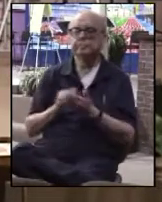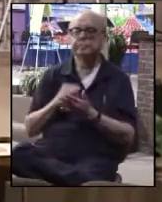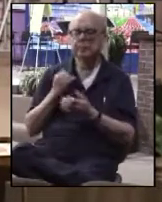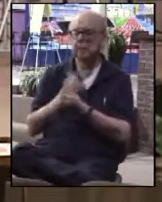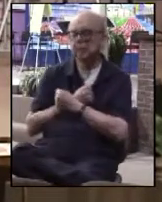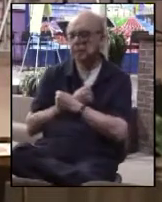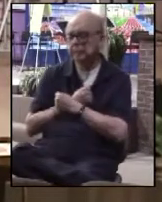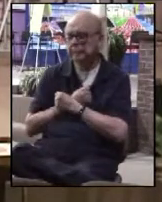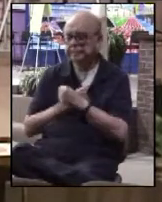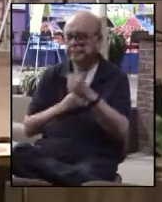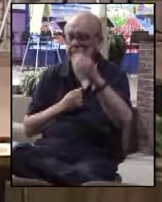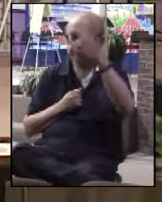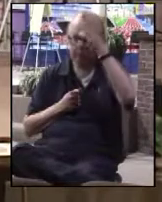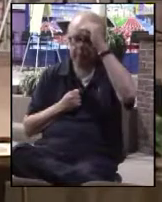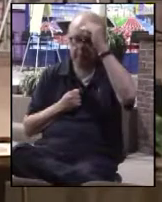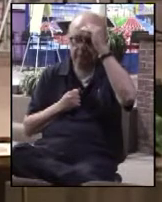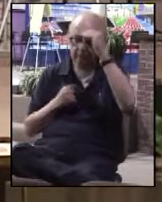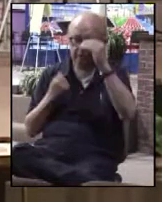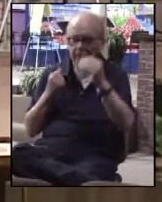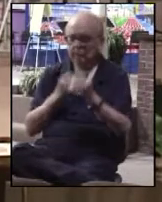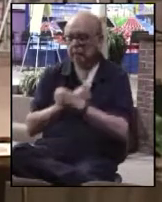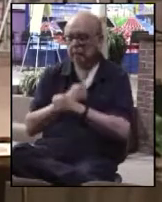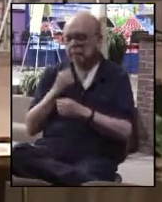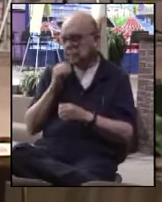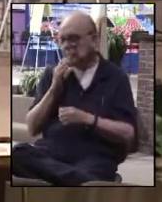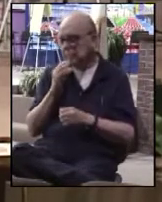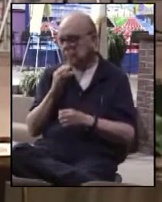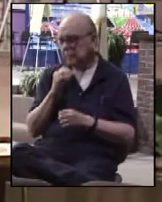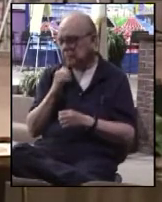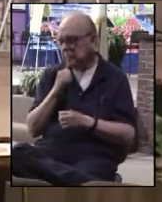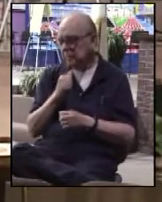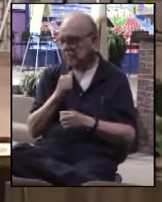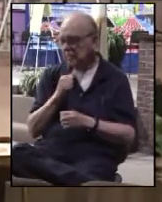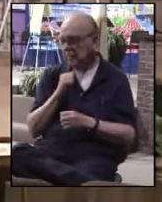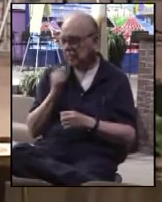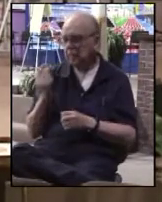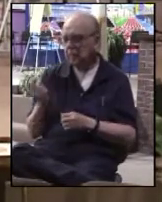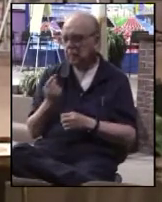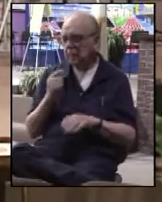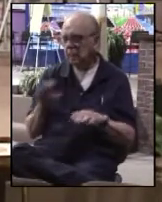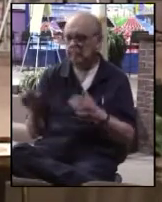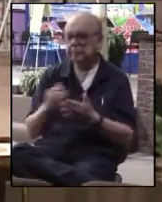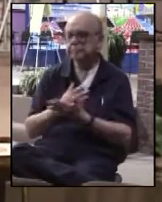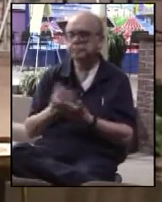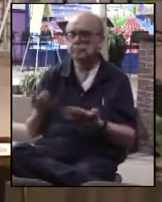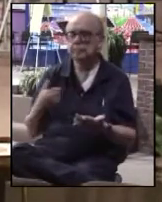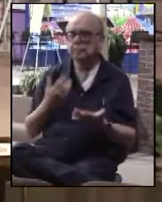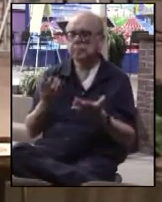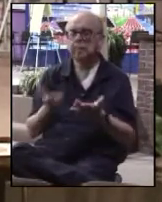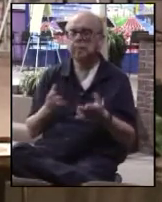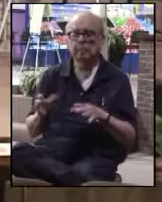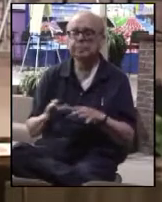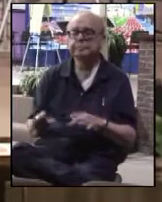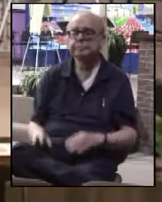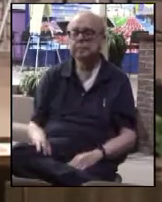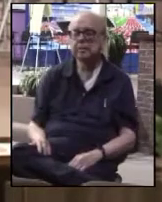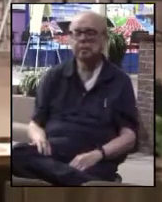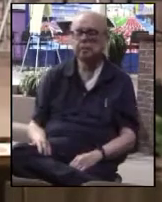our sons we love our daughters and they don't always do the things that we want them to do